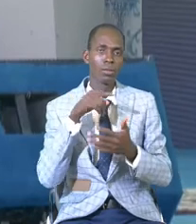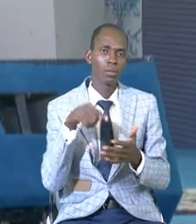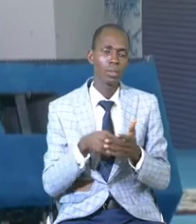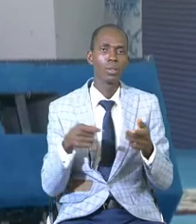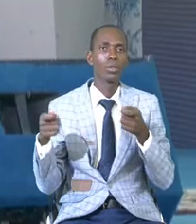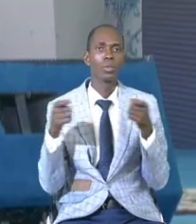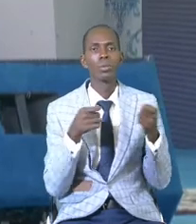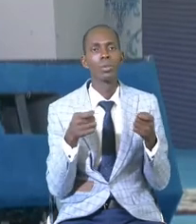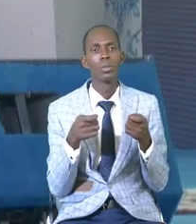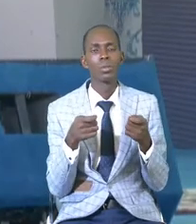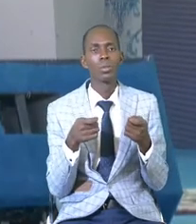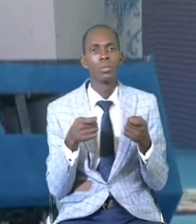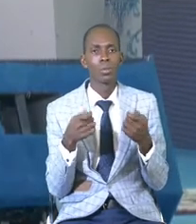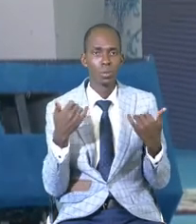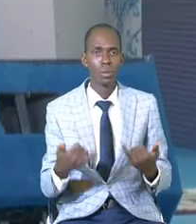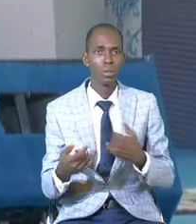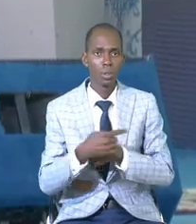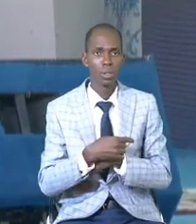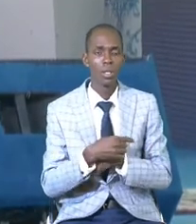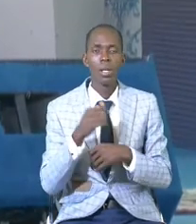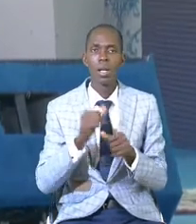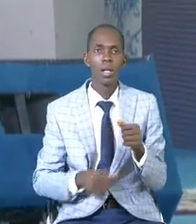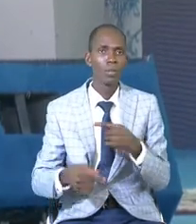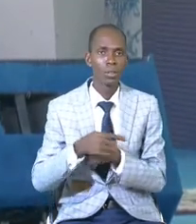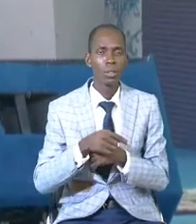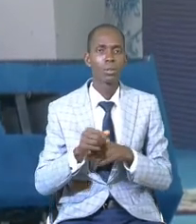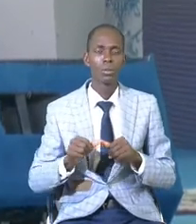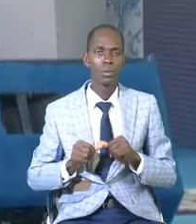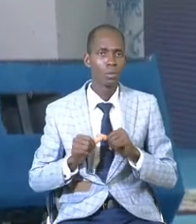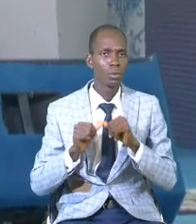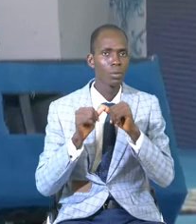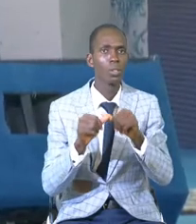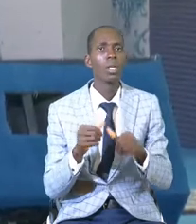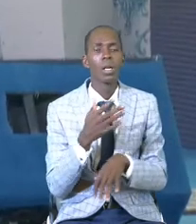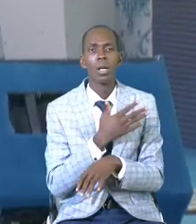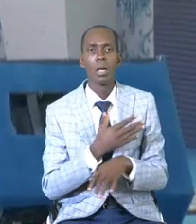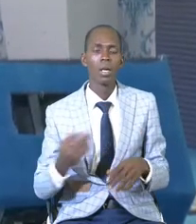today, present, every day, perpetual, and to the end of